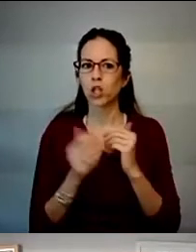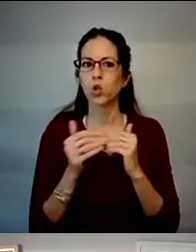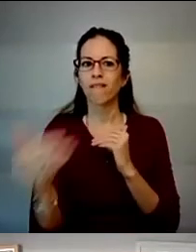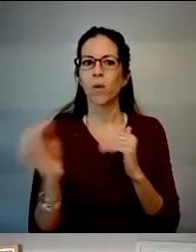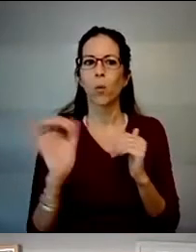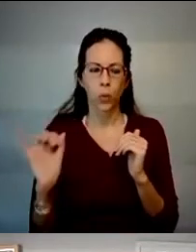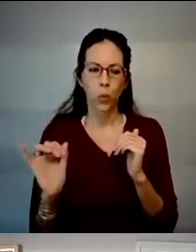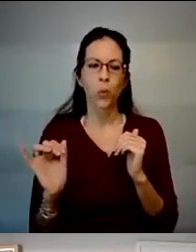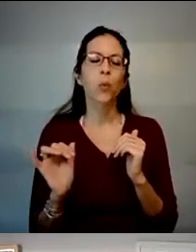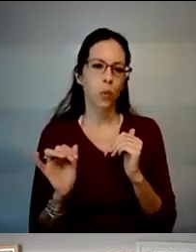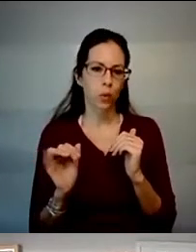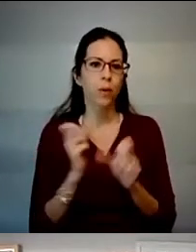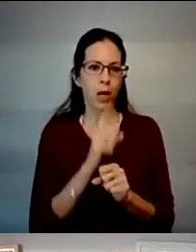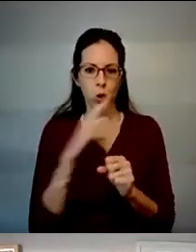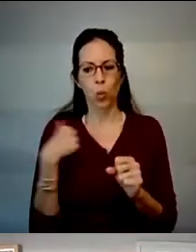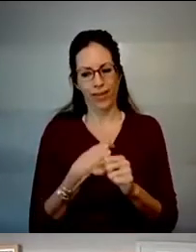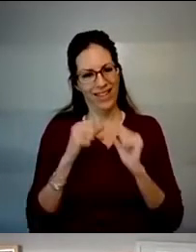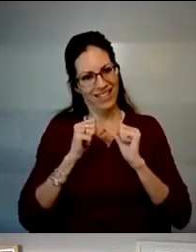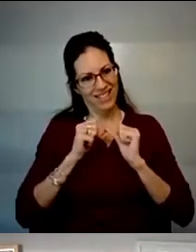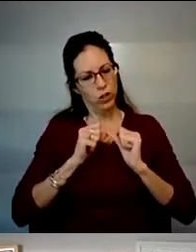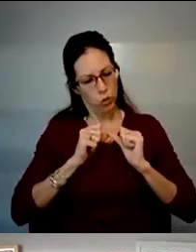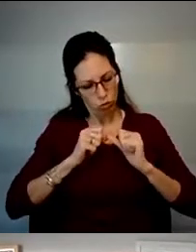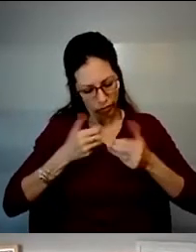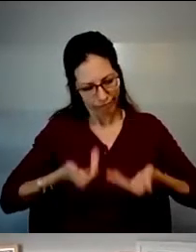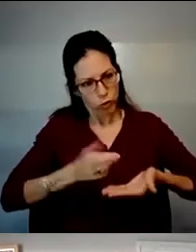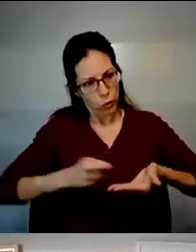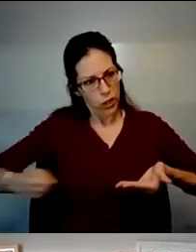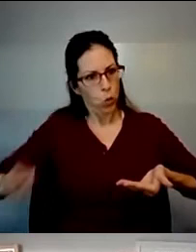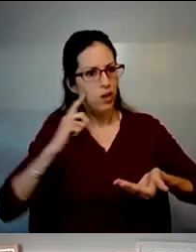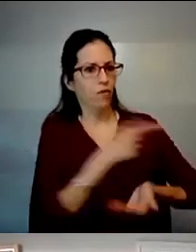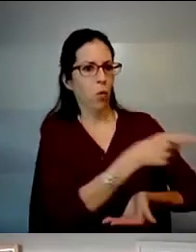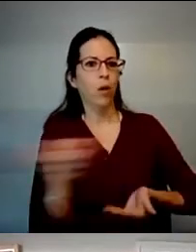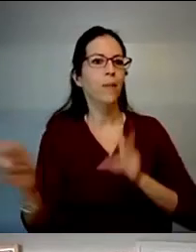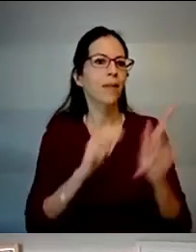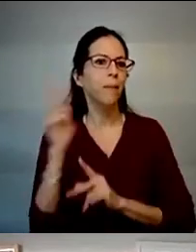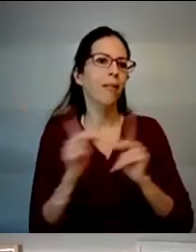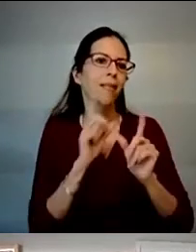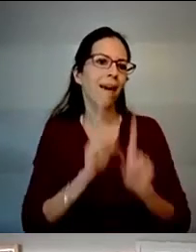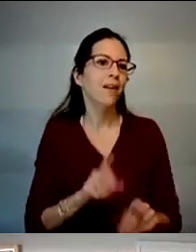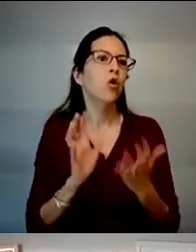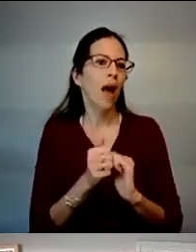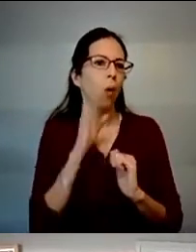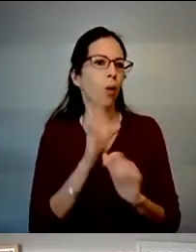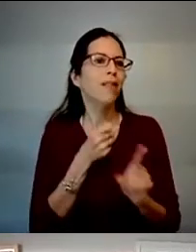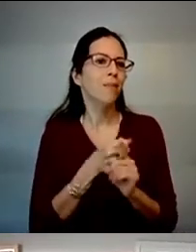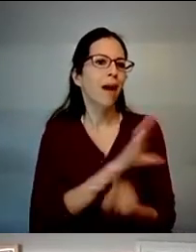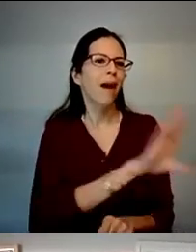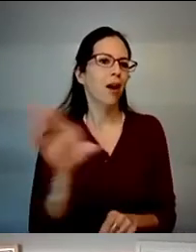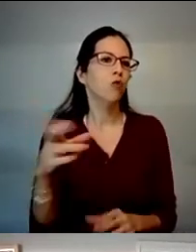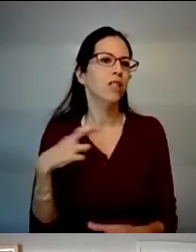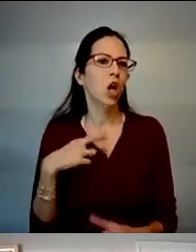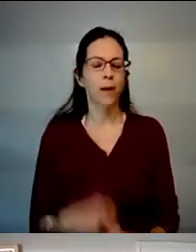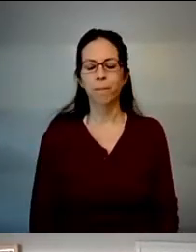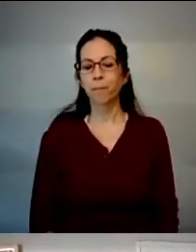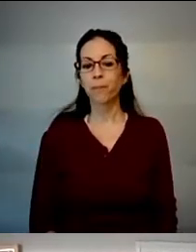resource with, you know, being able to answer the questions as far as how is this going to impact the retirement plan. So there's that piece of it. There's the other side